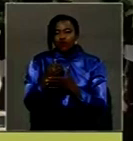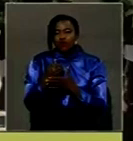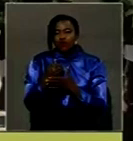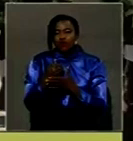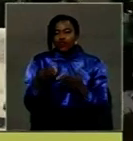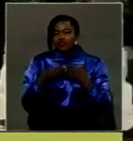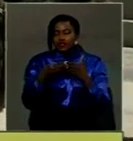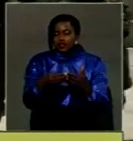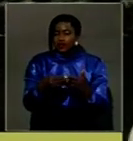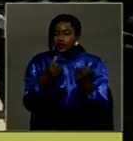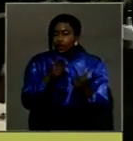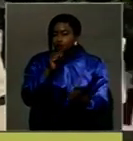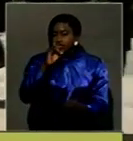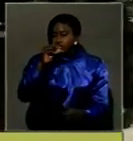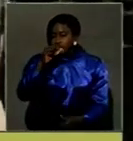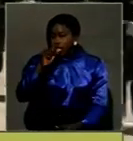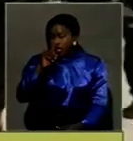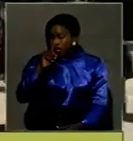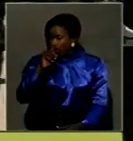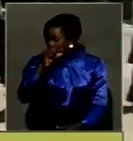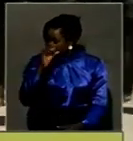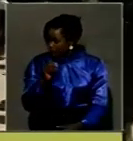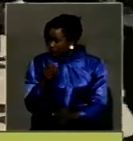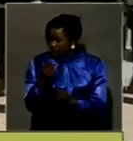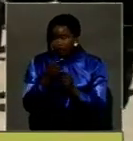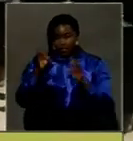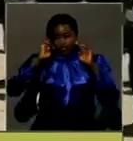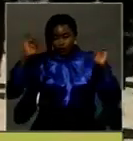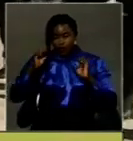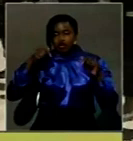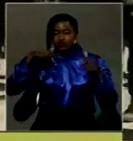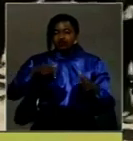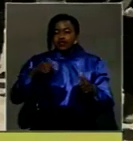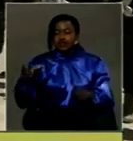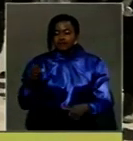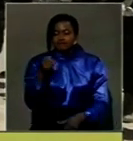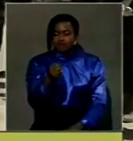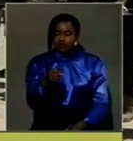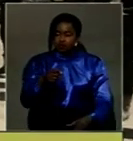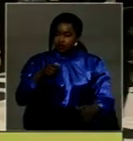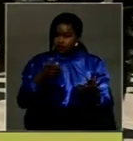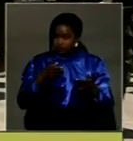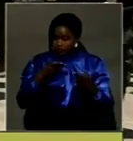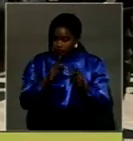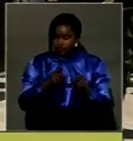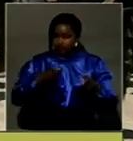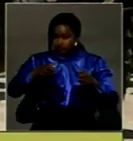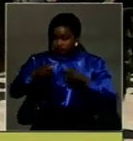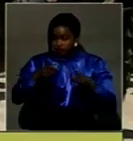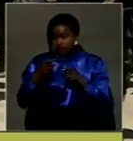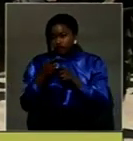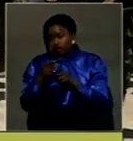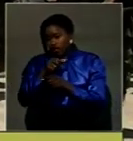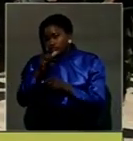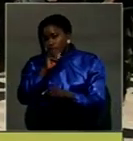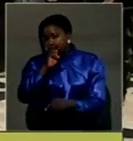You know, Tigabo Yelma from Ethiopia took up office today from Lieutenant General Jim Besigye Owesigire, who has served in